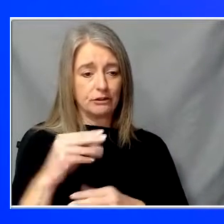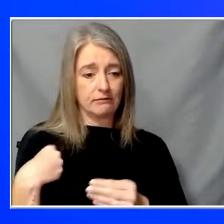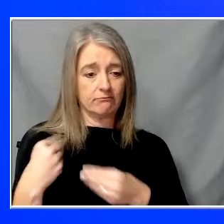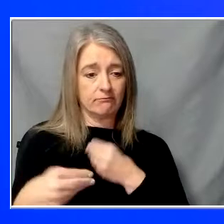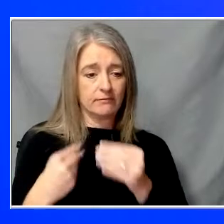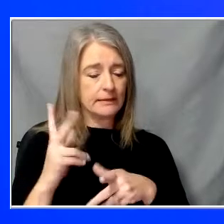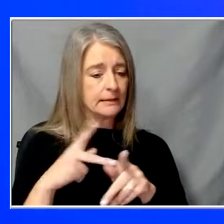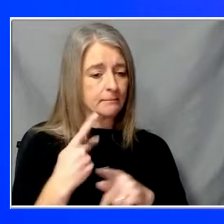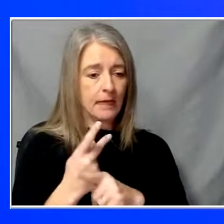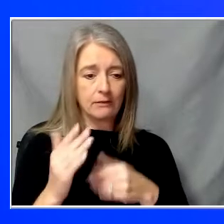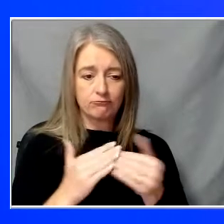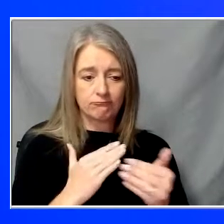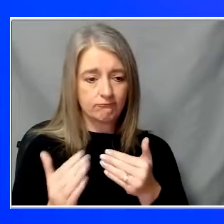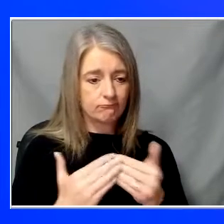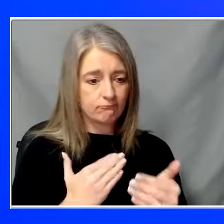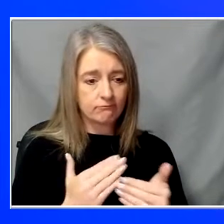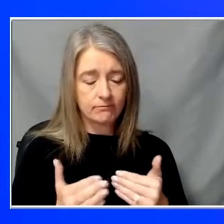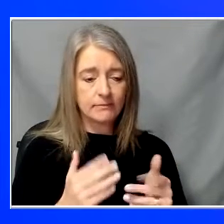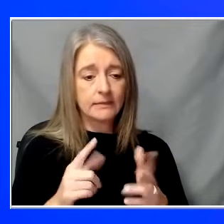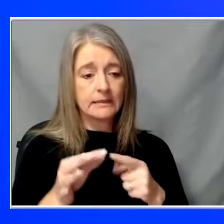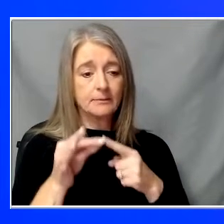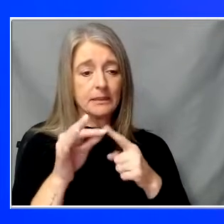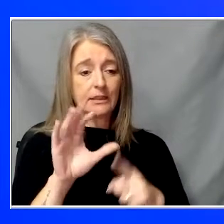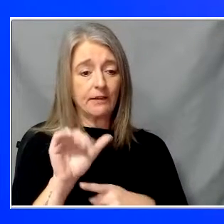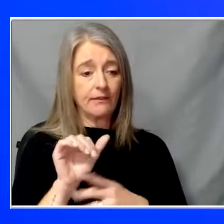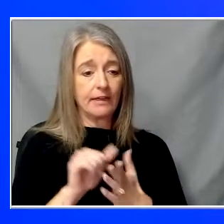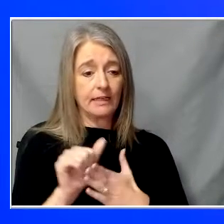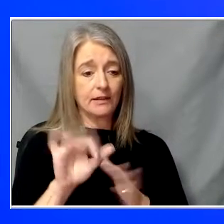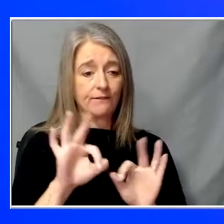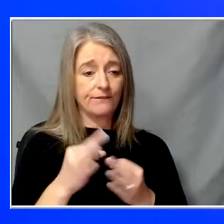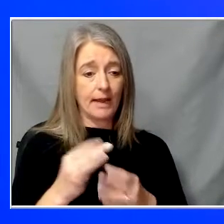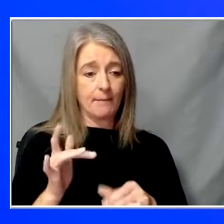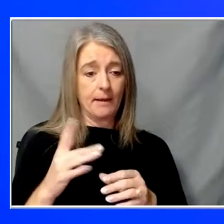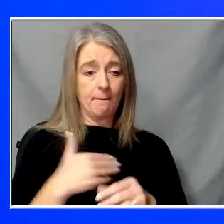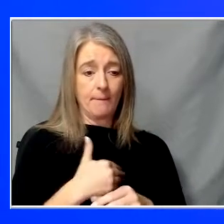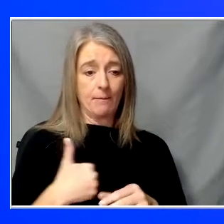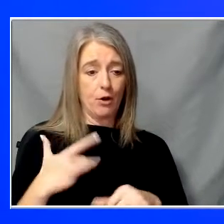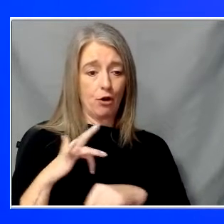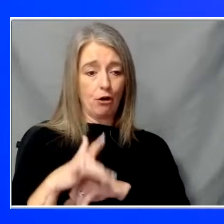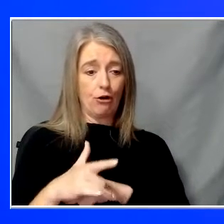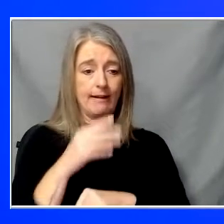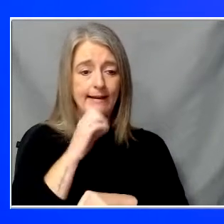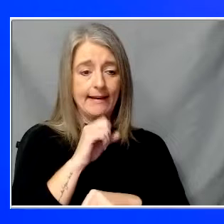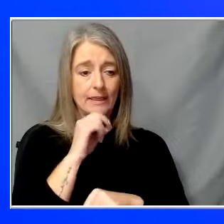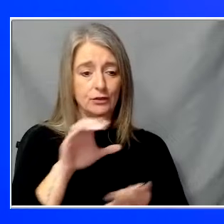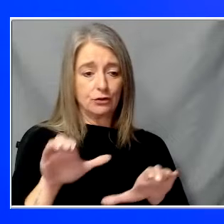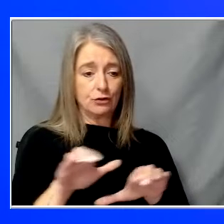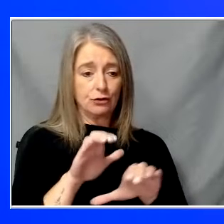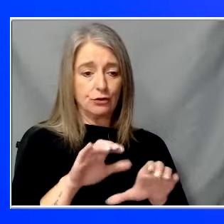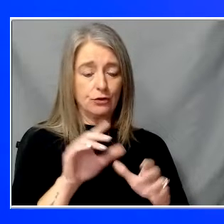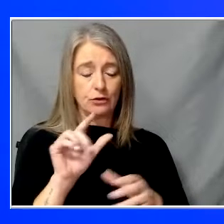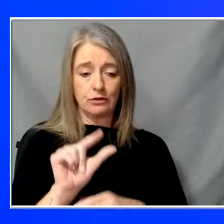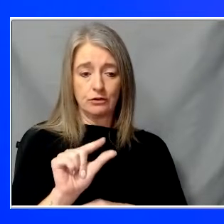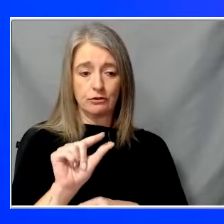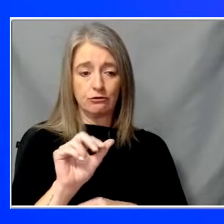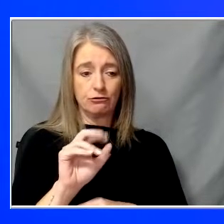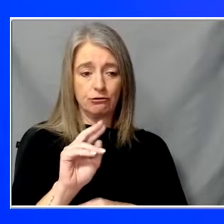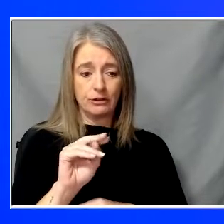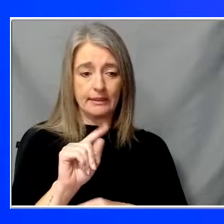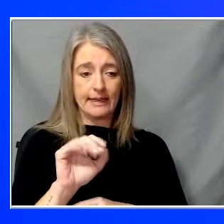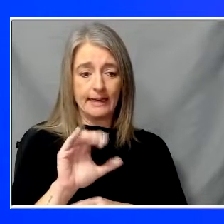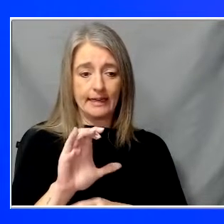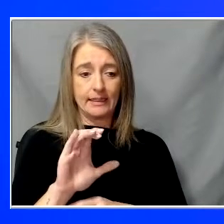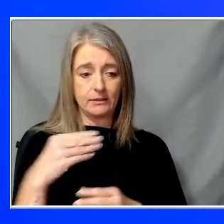of a cancer, if especially cancer happened to family member early age, you should always do the genetic screening testing and